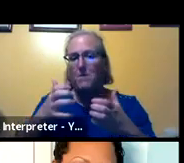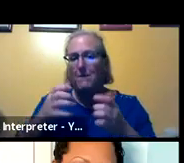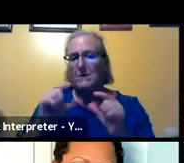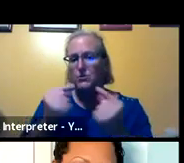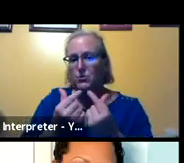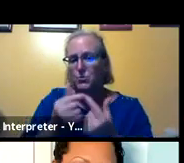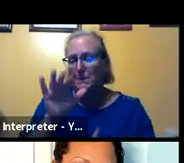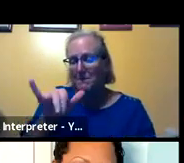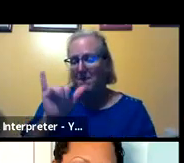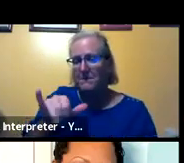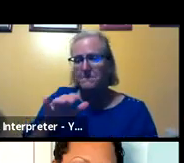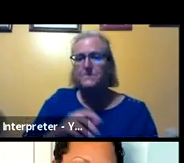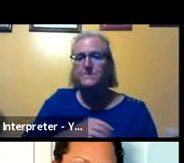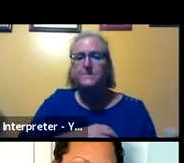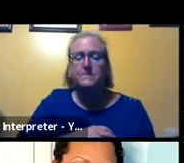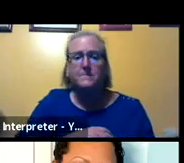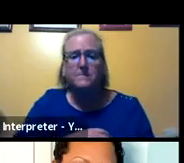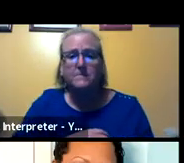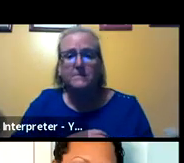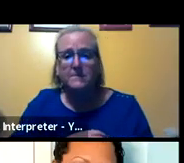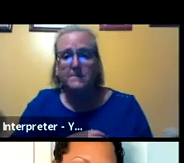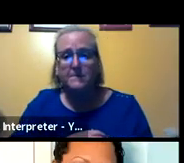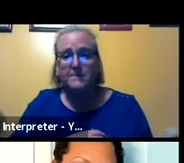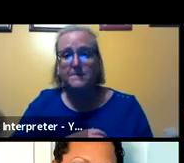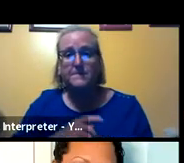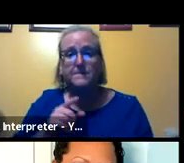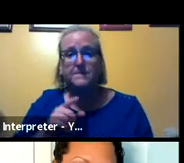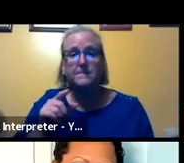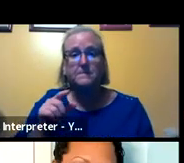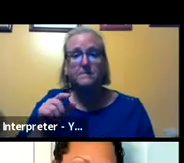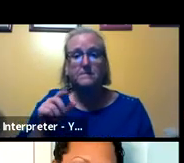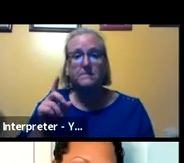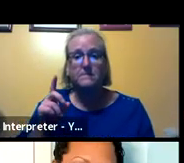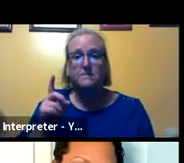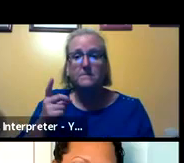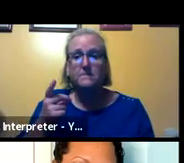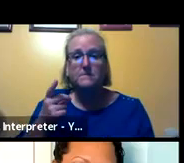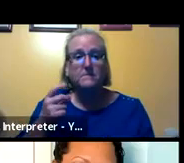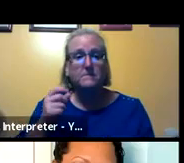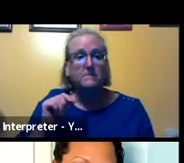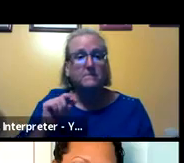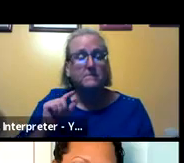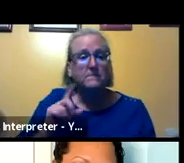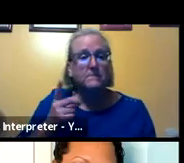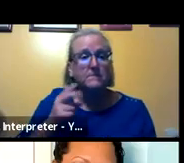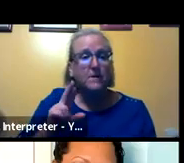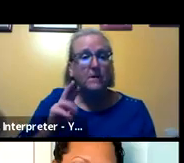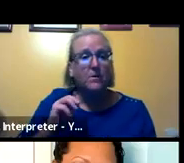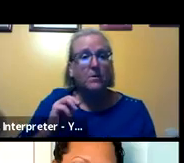I don't know, Dr. A, did you want to speak any further on that subcommittee?